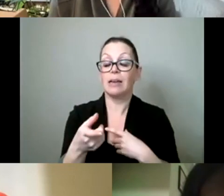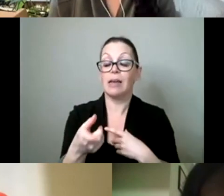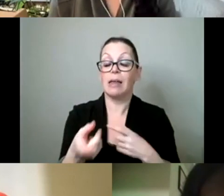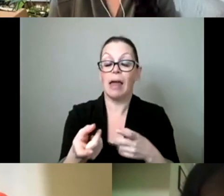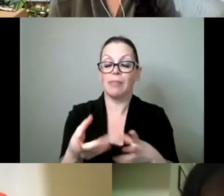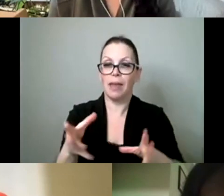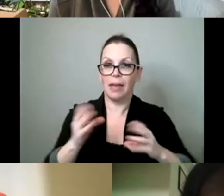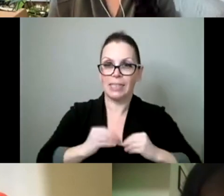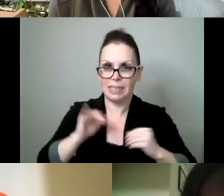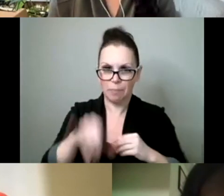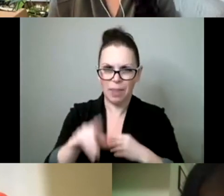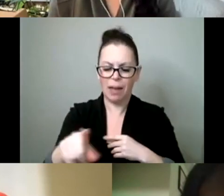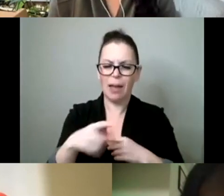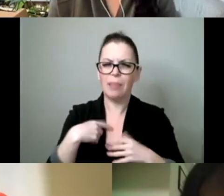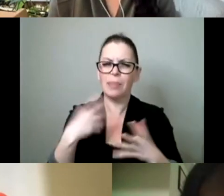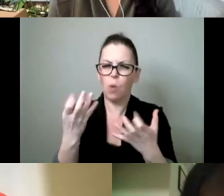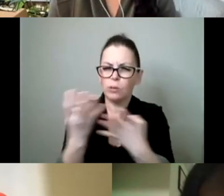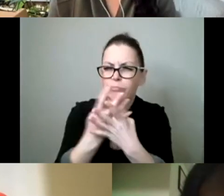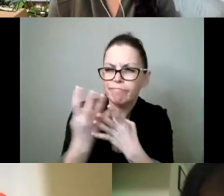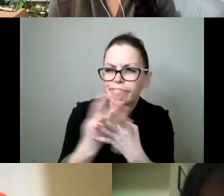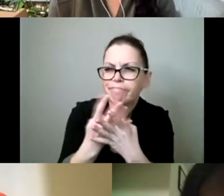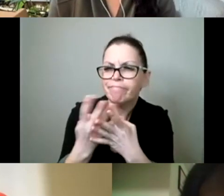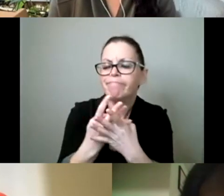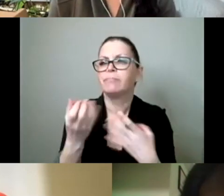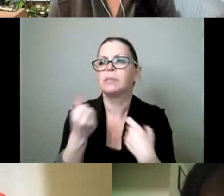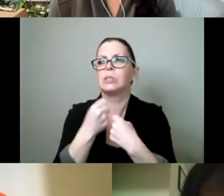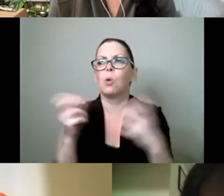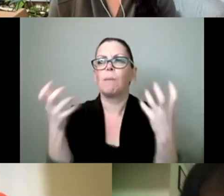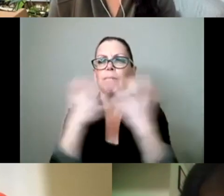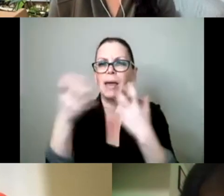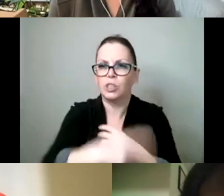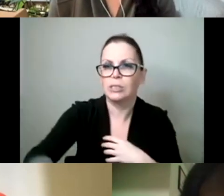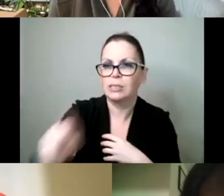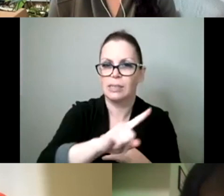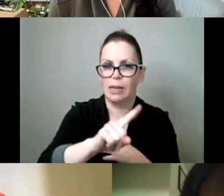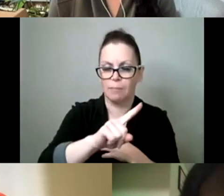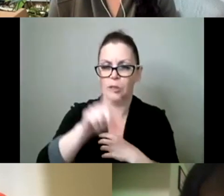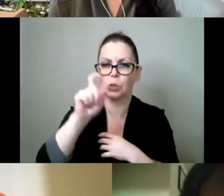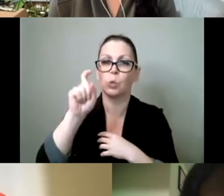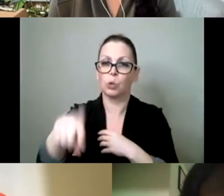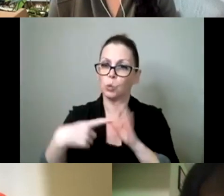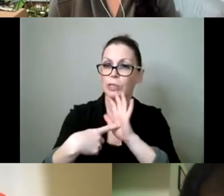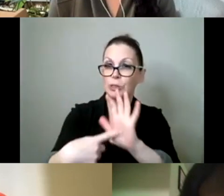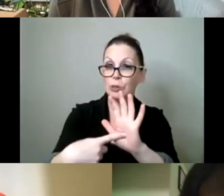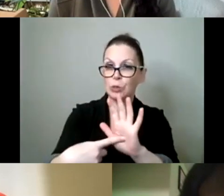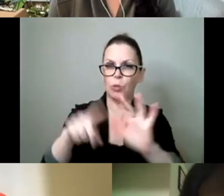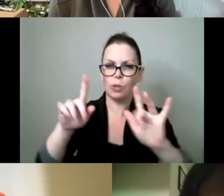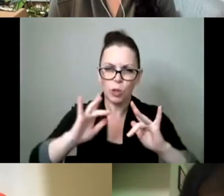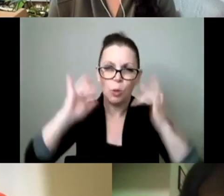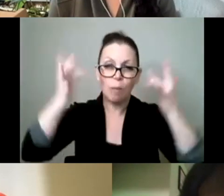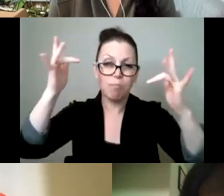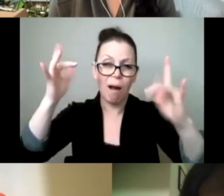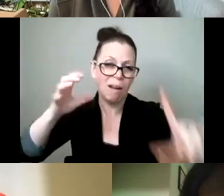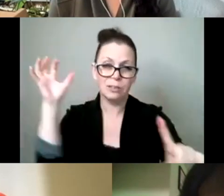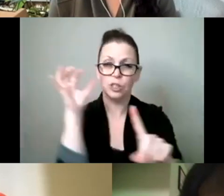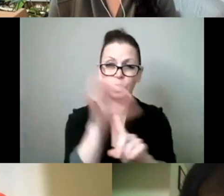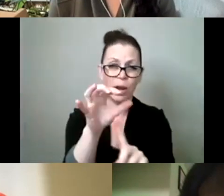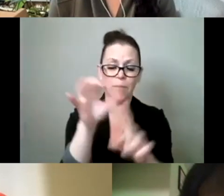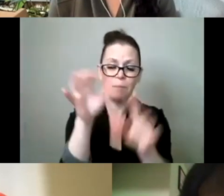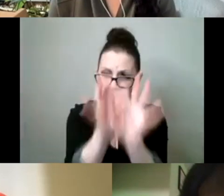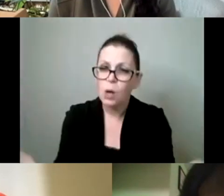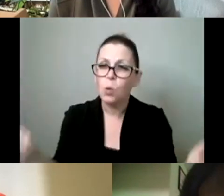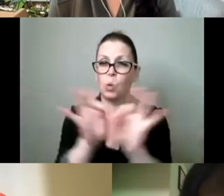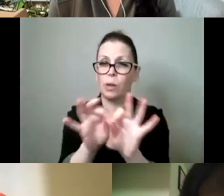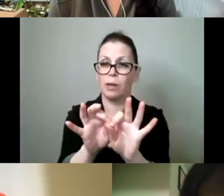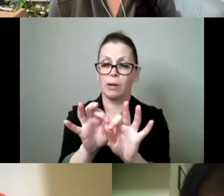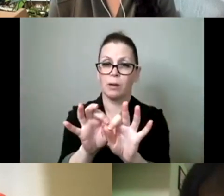recognize. So it is continuing to show that your lightning in a bottle is bright and worth pining for and